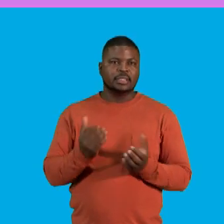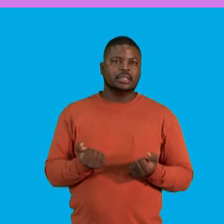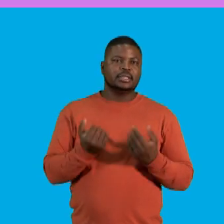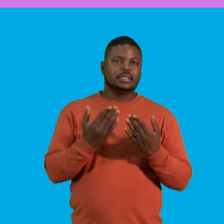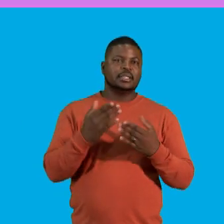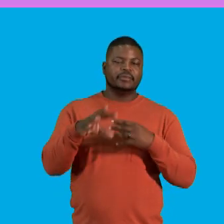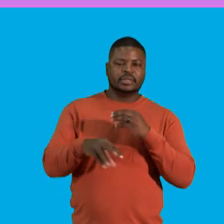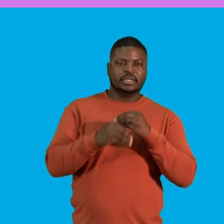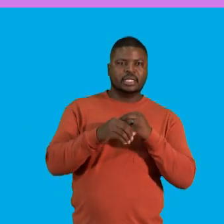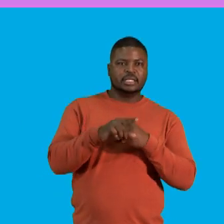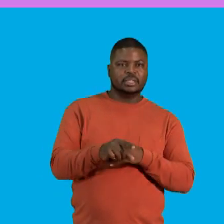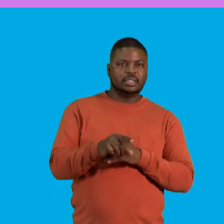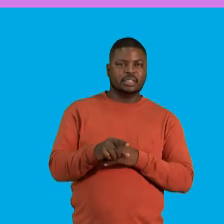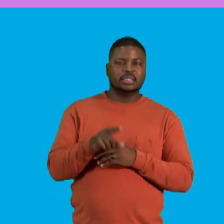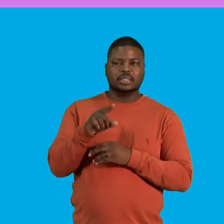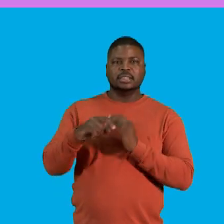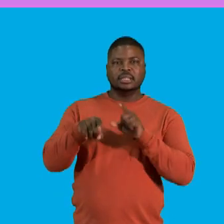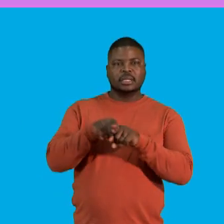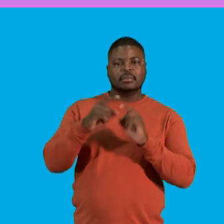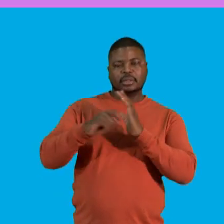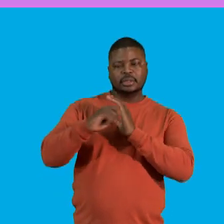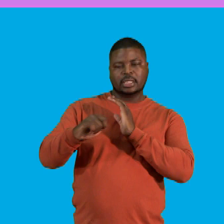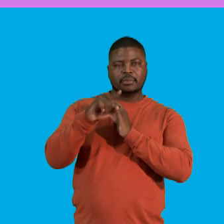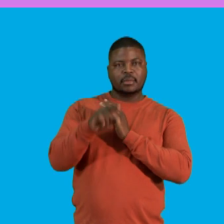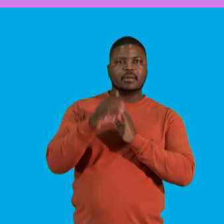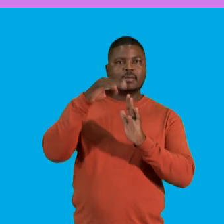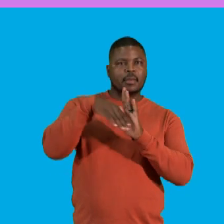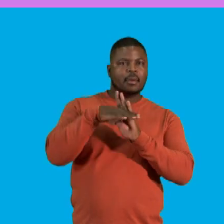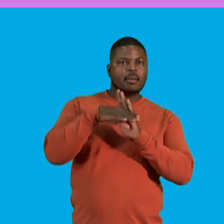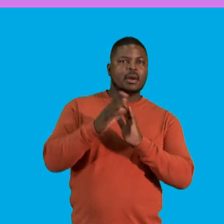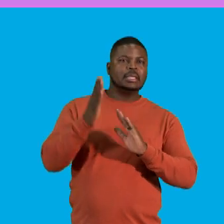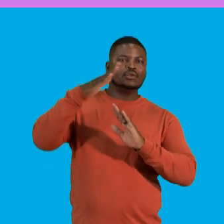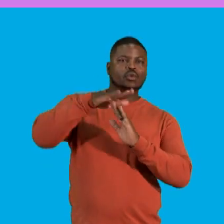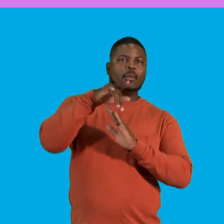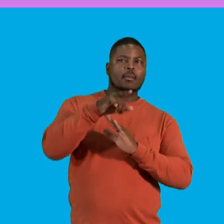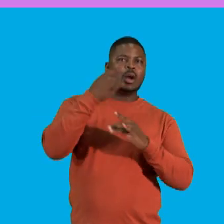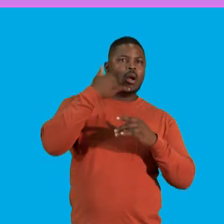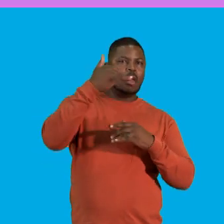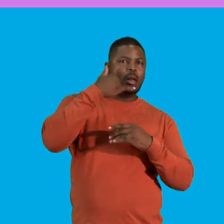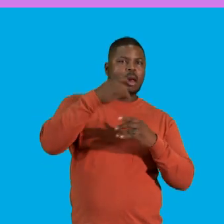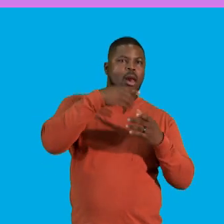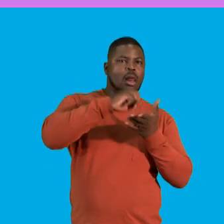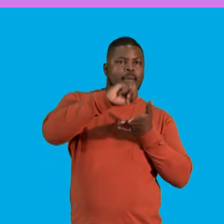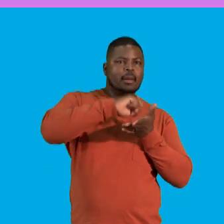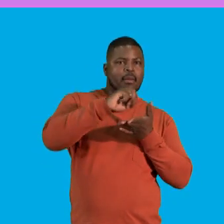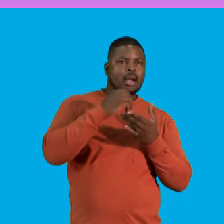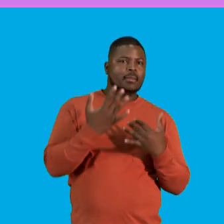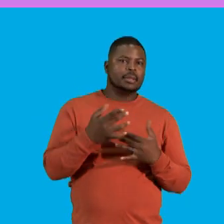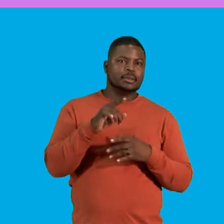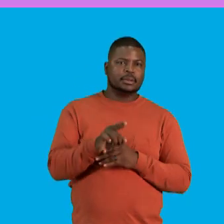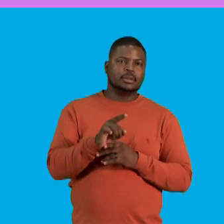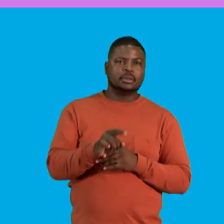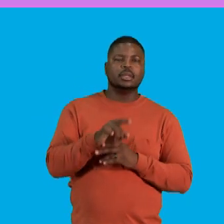the service charge, plus the tariff for peak is what? Is 85 cents. Then